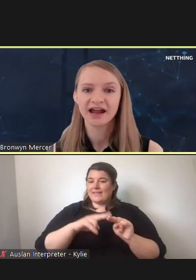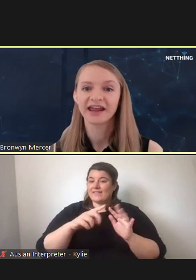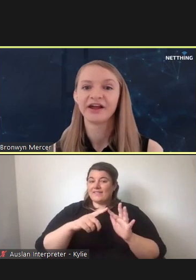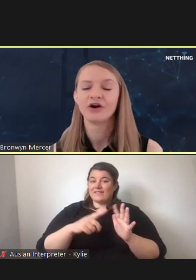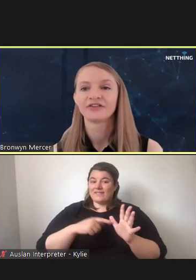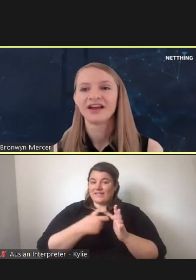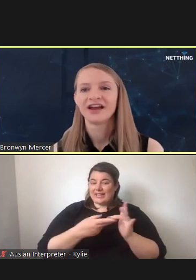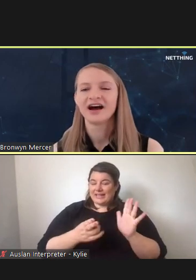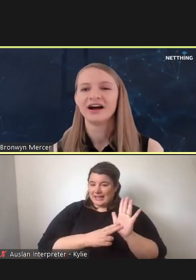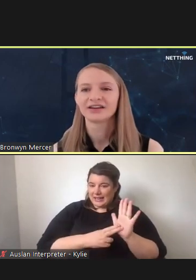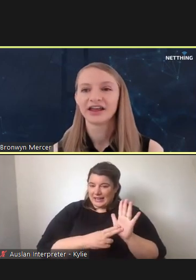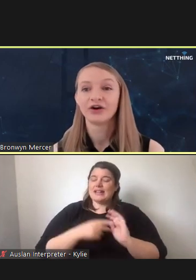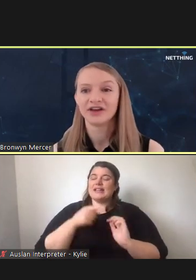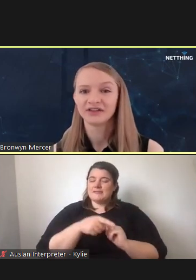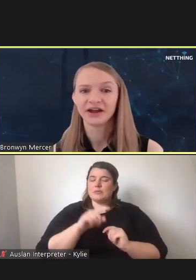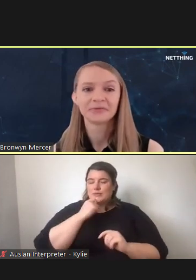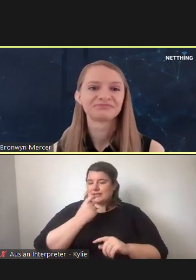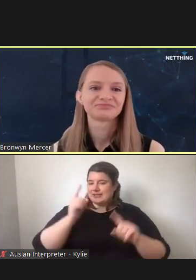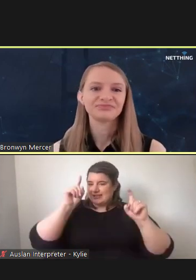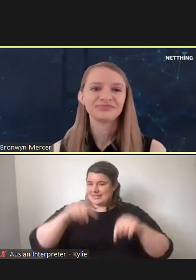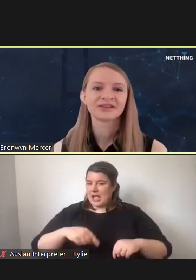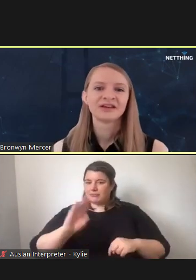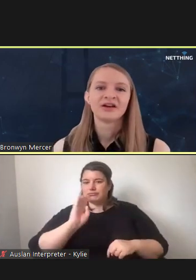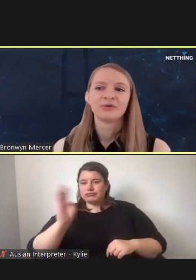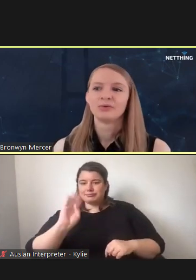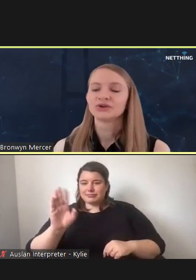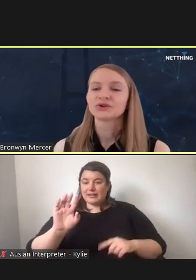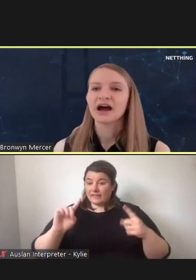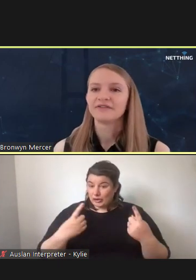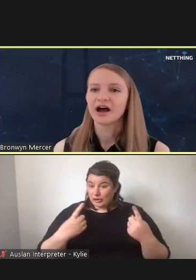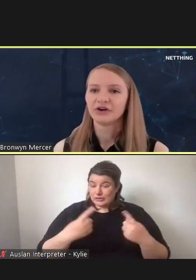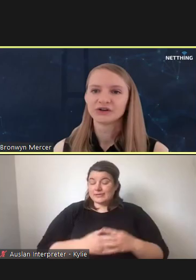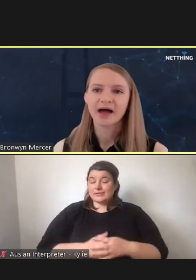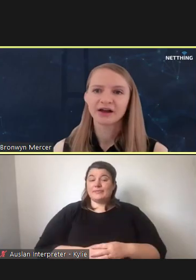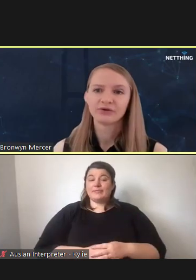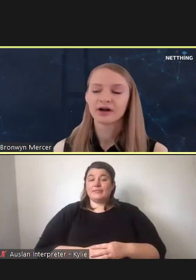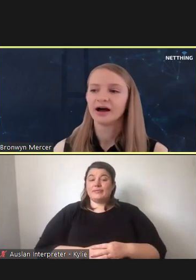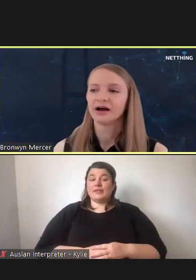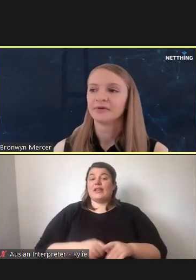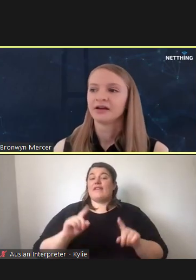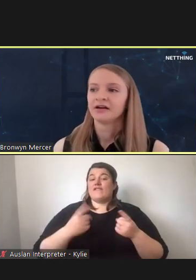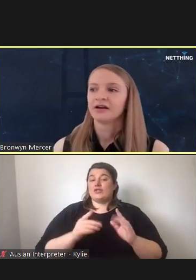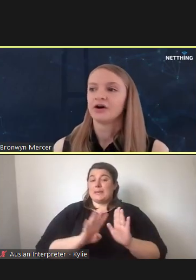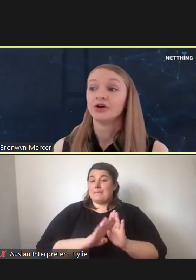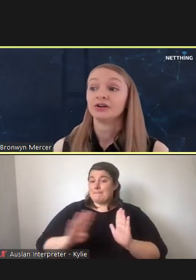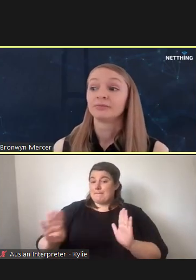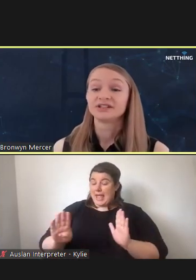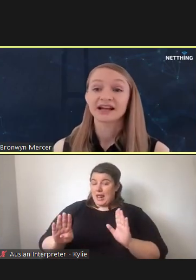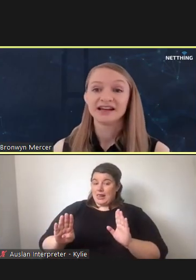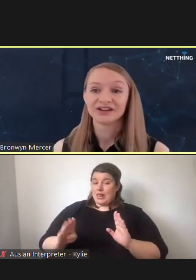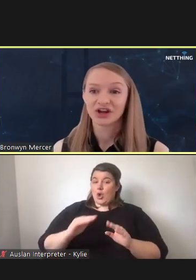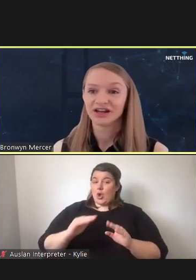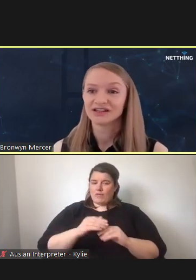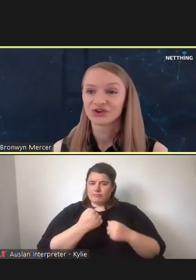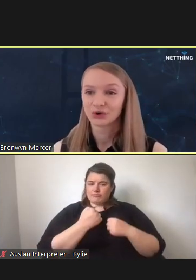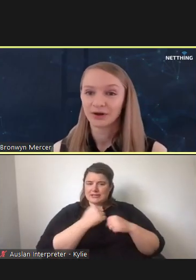for today, kicking off NetThing. We also have our first panel on